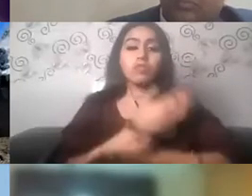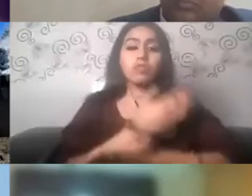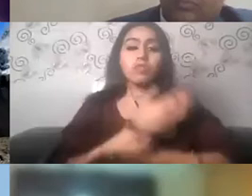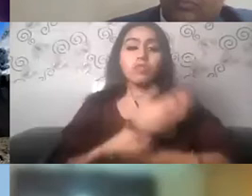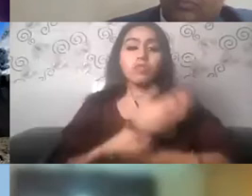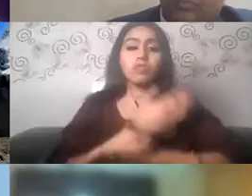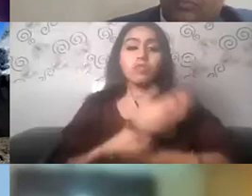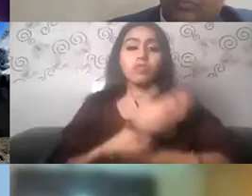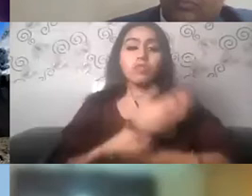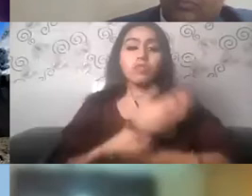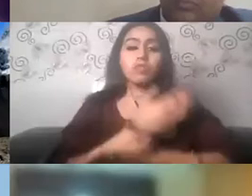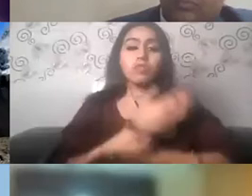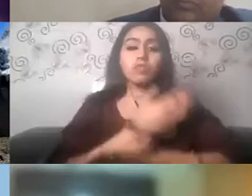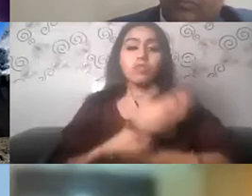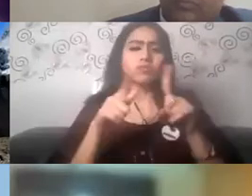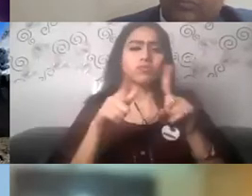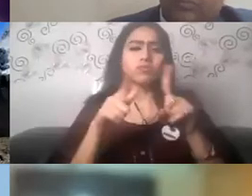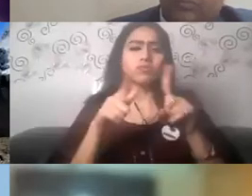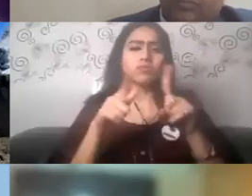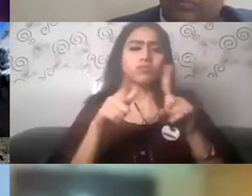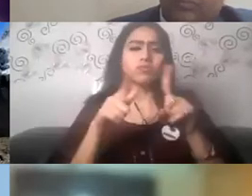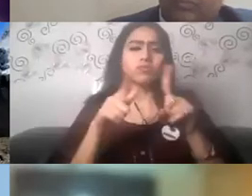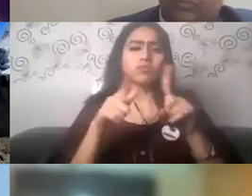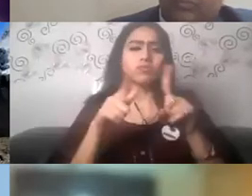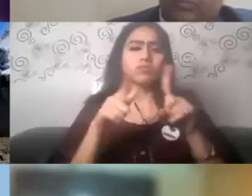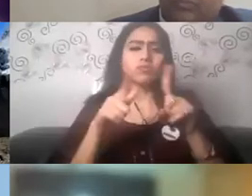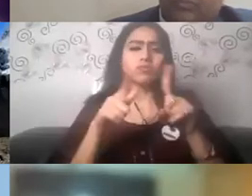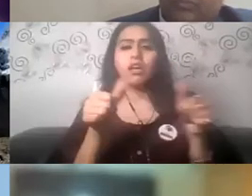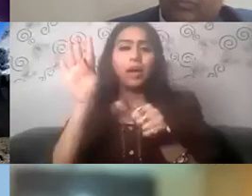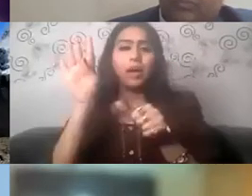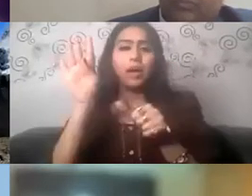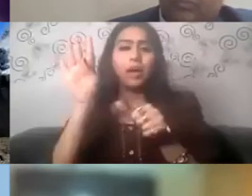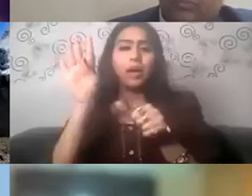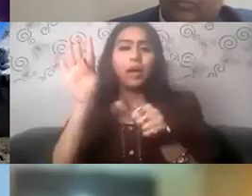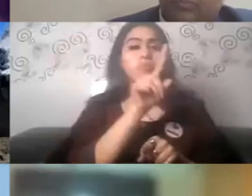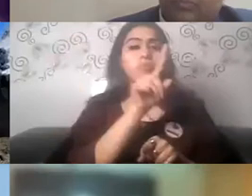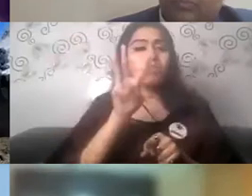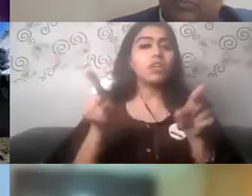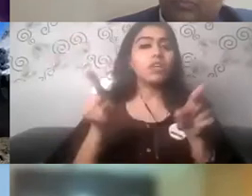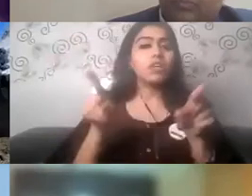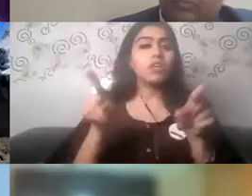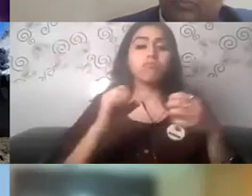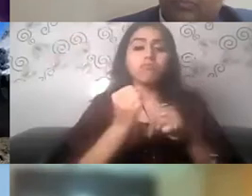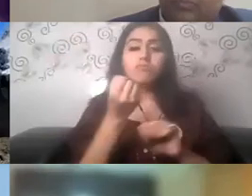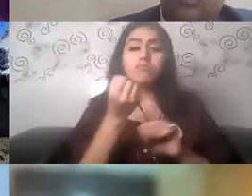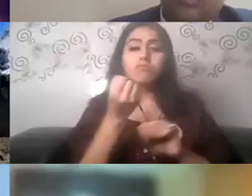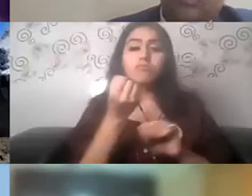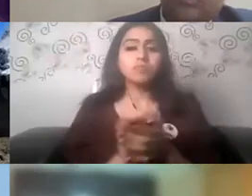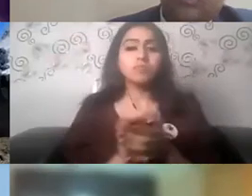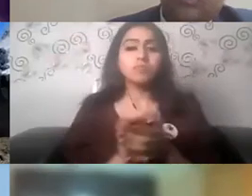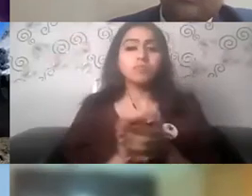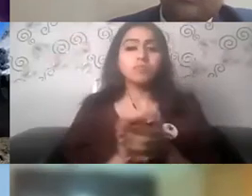in January, went on till April. Thousands of people responded to inform the strategy, as Abhishek